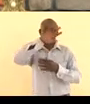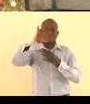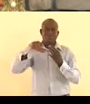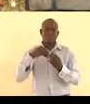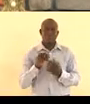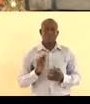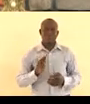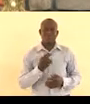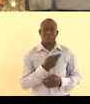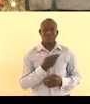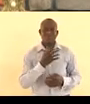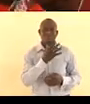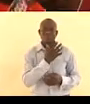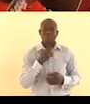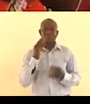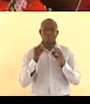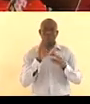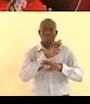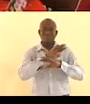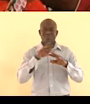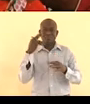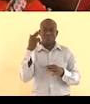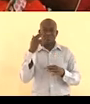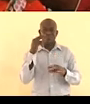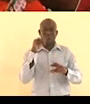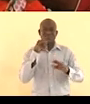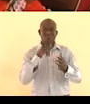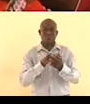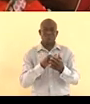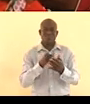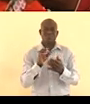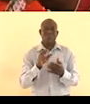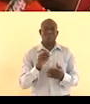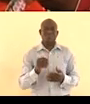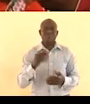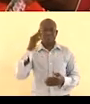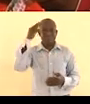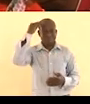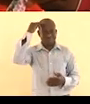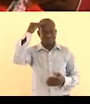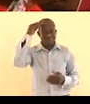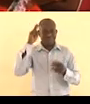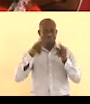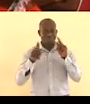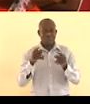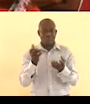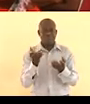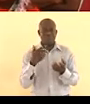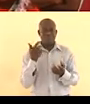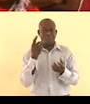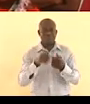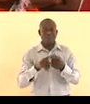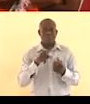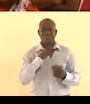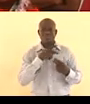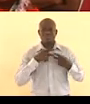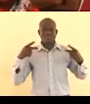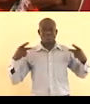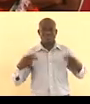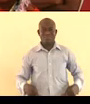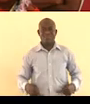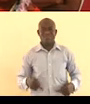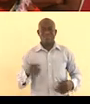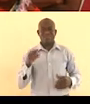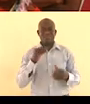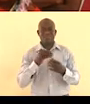of us, and I'm saying, it's don't see it as only those crazy people who want to be priests or want to be sisters. It is for